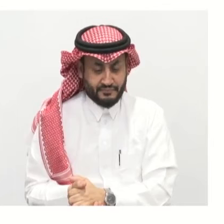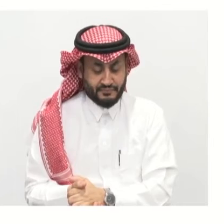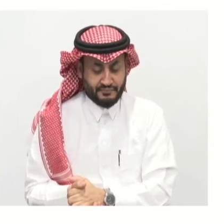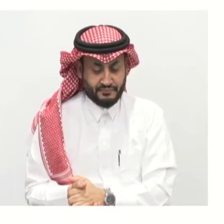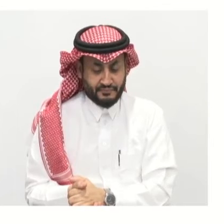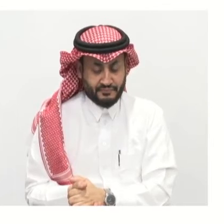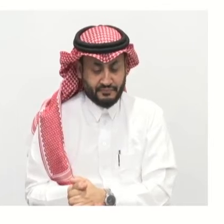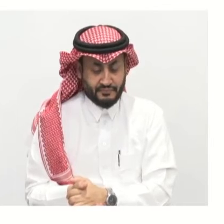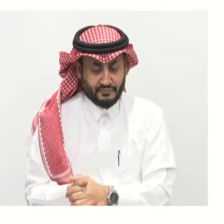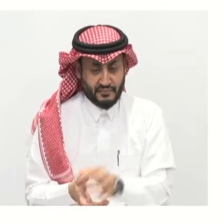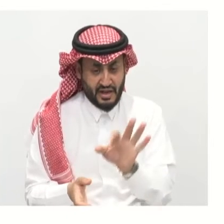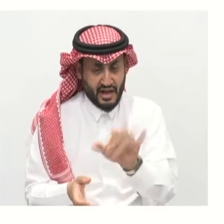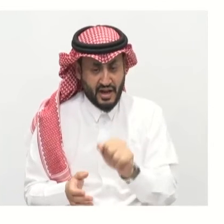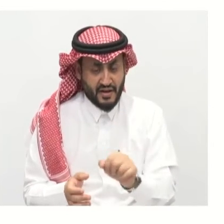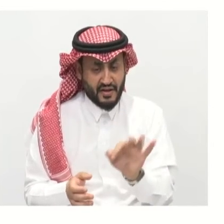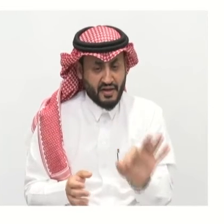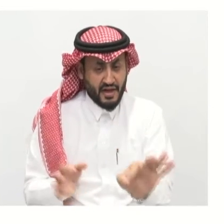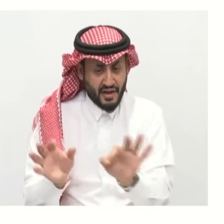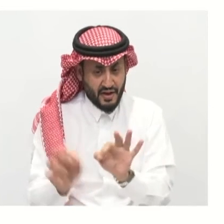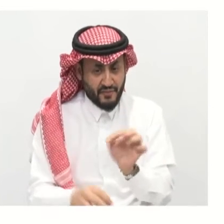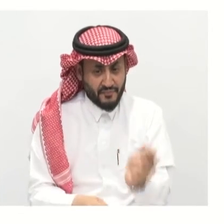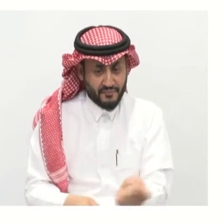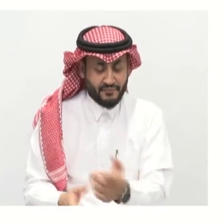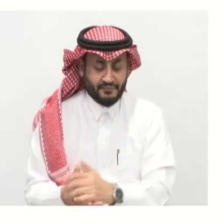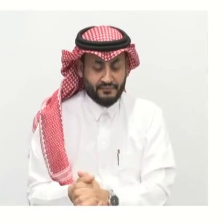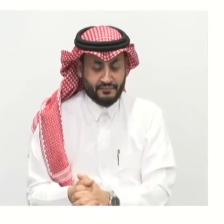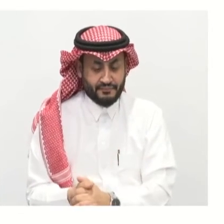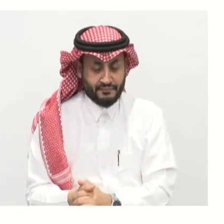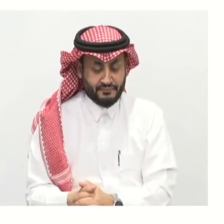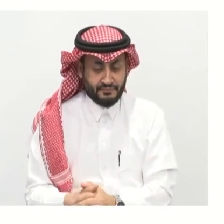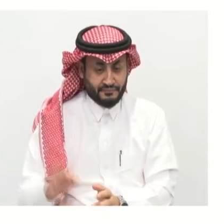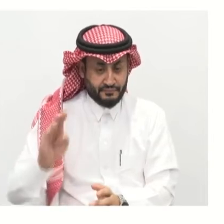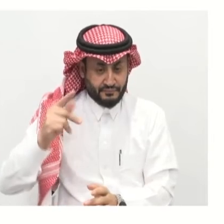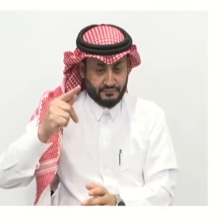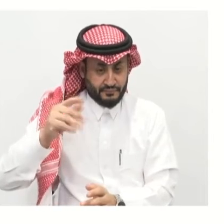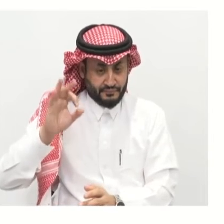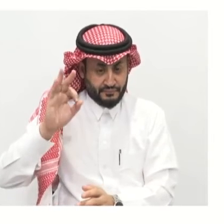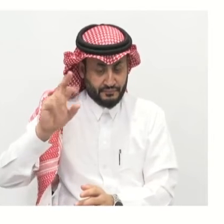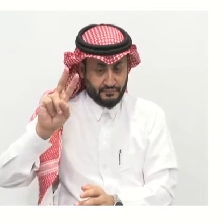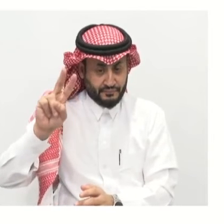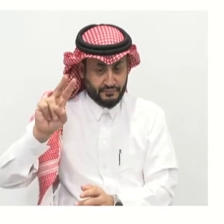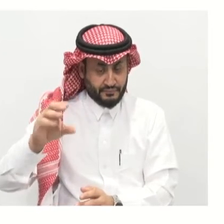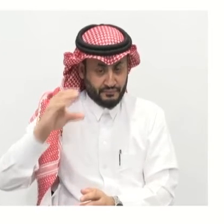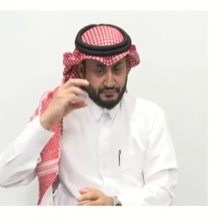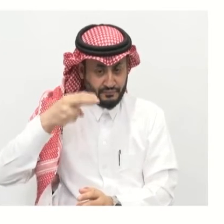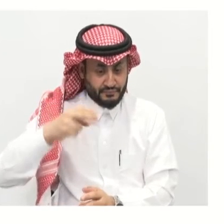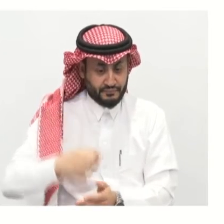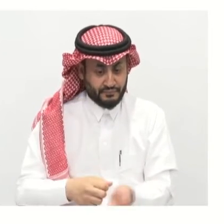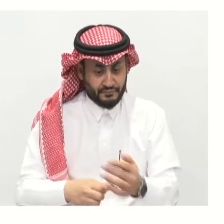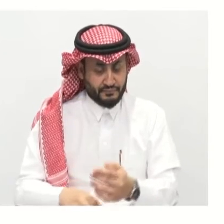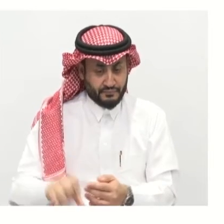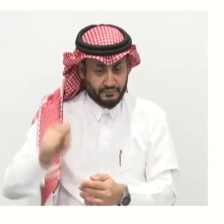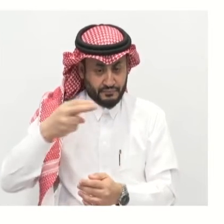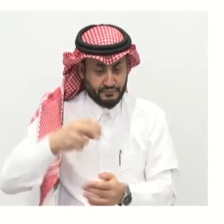have missing letters. P, B, F, V, C, H, ch, and